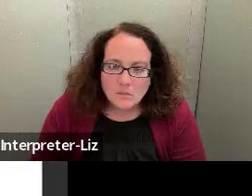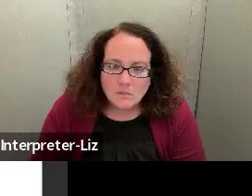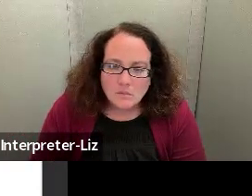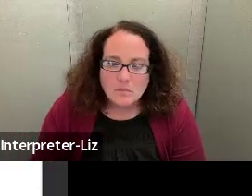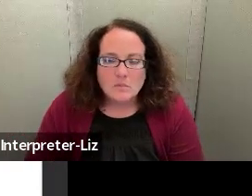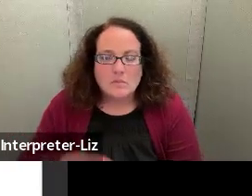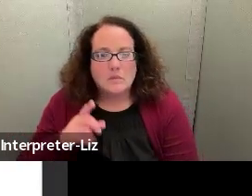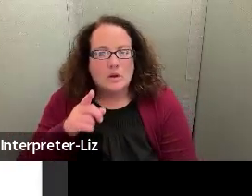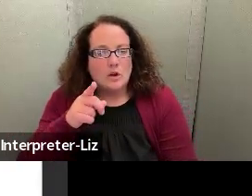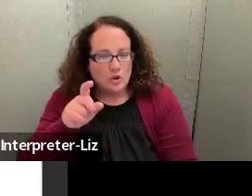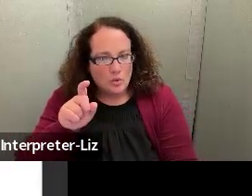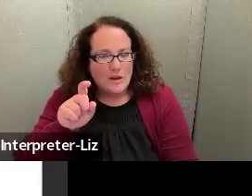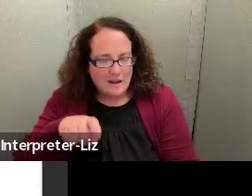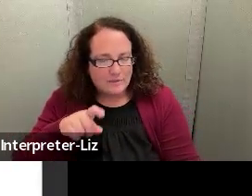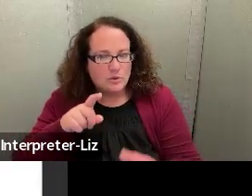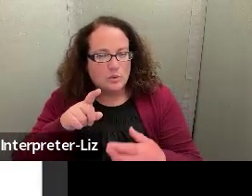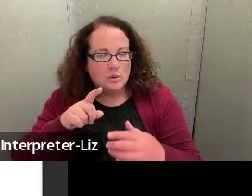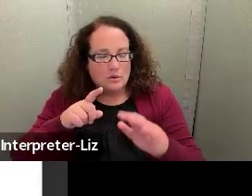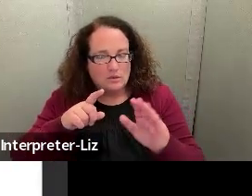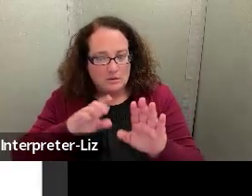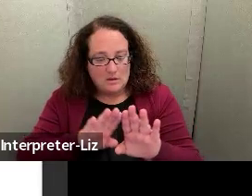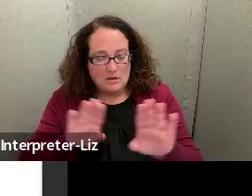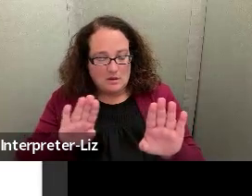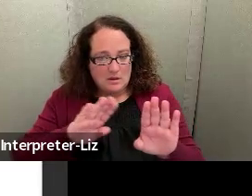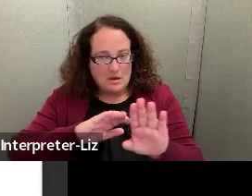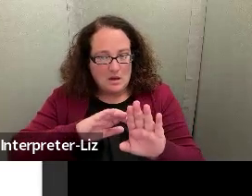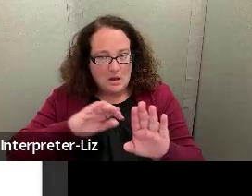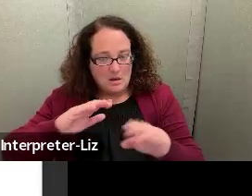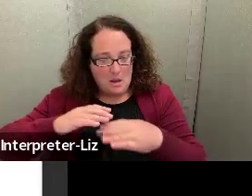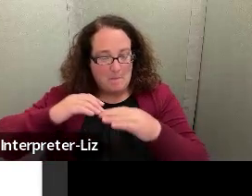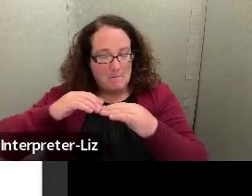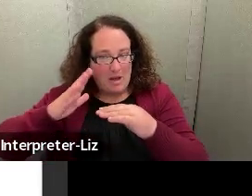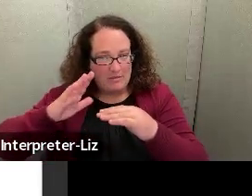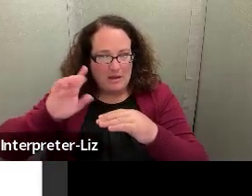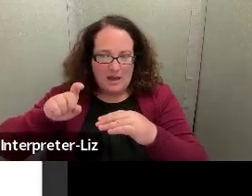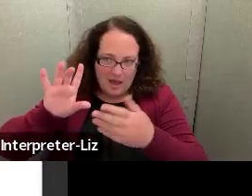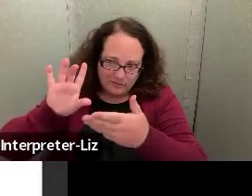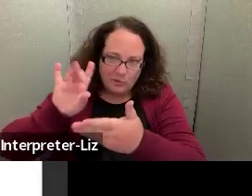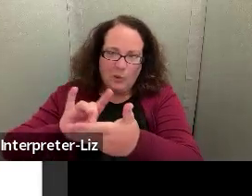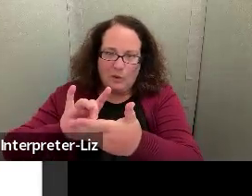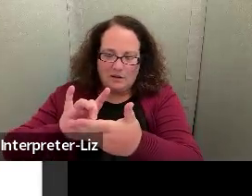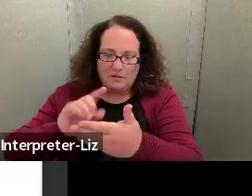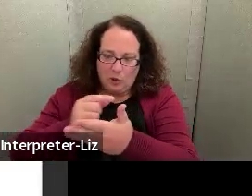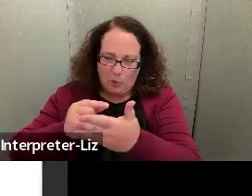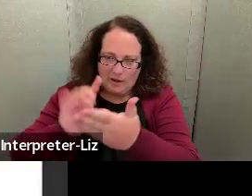yeah. You have to go above the plane. You have to basically glue something into it. You can't.